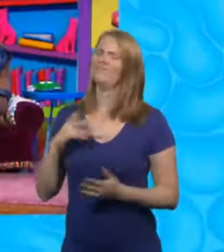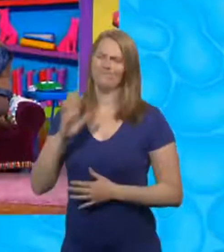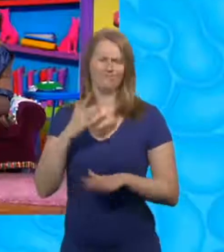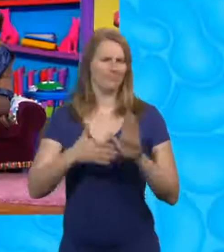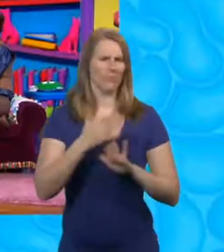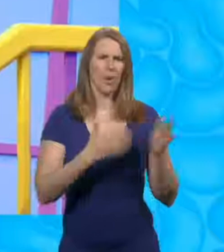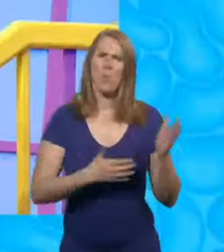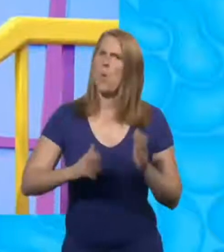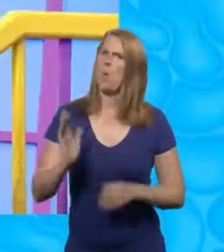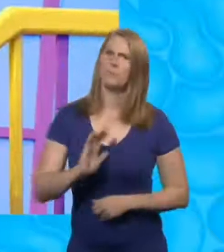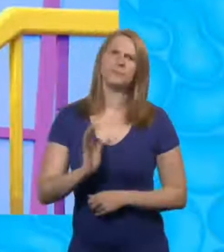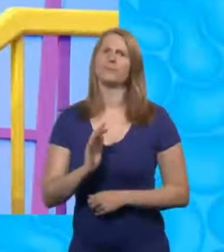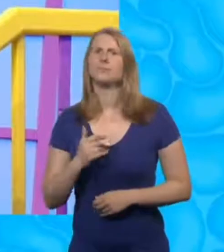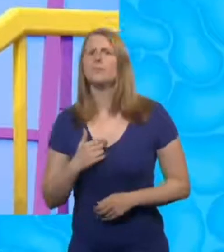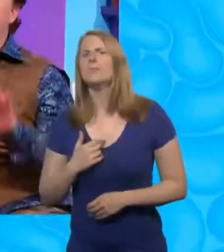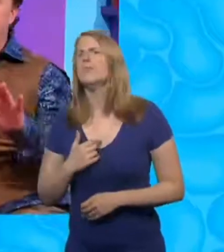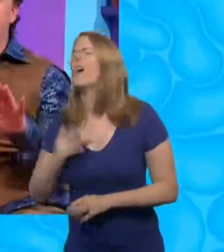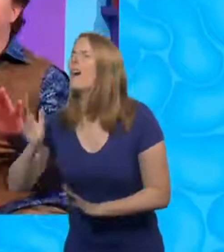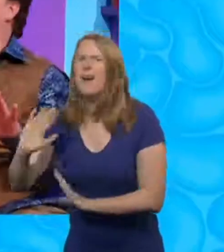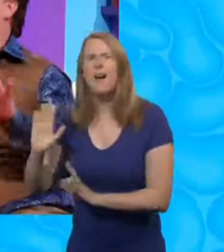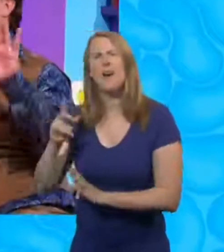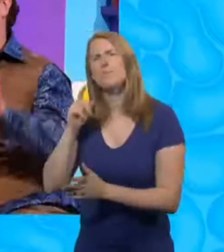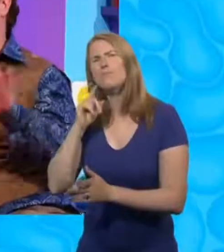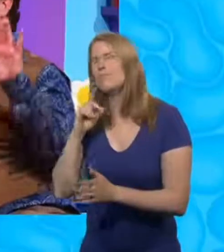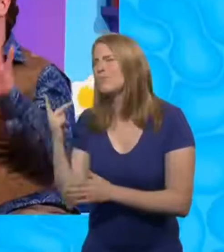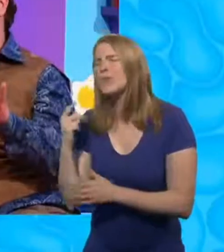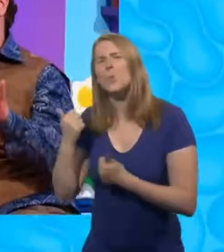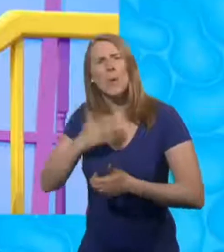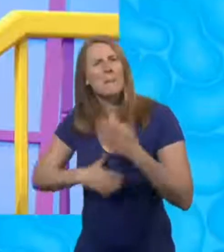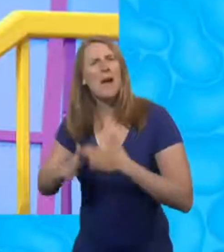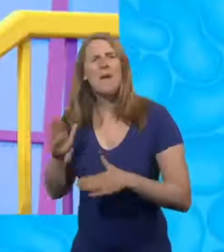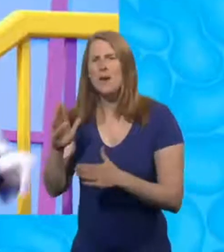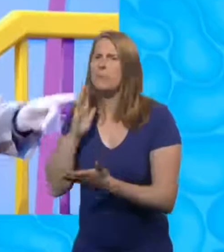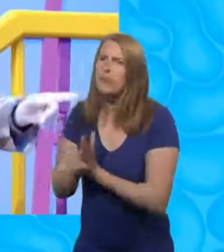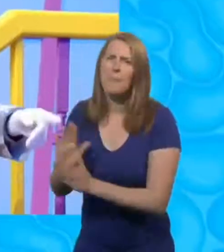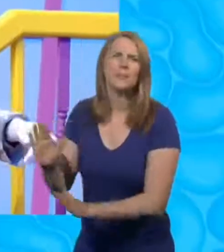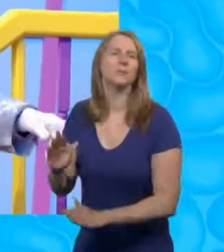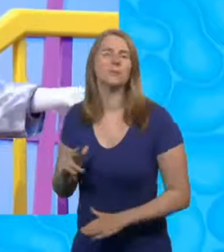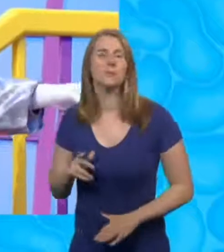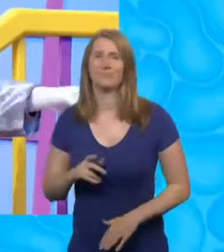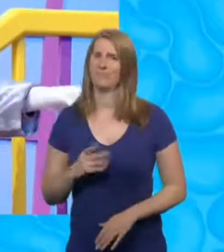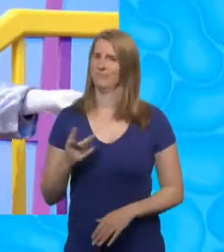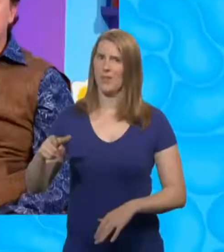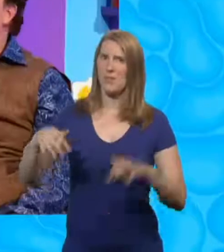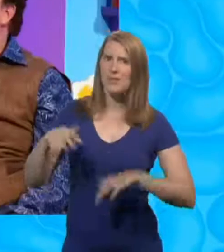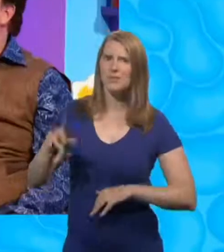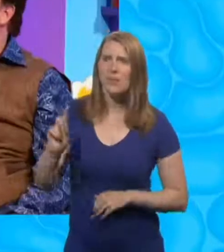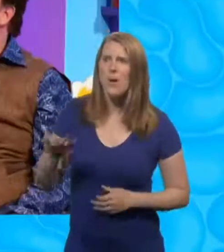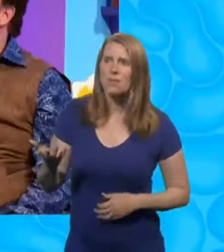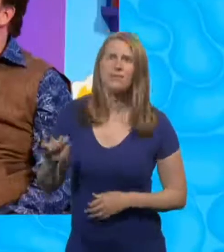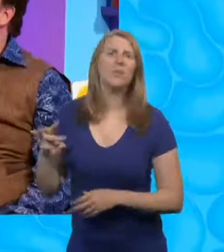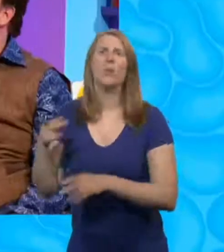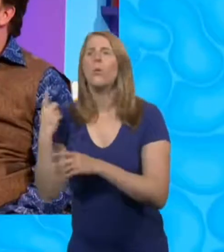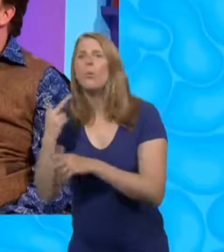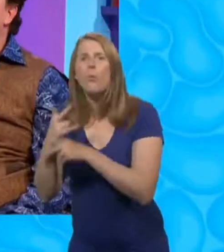I cannot go to the robot ball now. Robert, I promise we'll be on our best behaviour this time. Well, you might be, sir, but what about Little Monster? I mean, who's